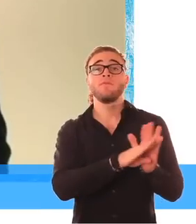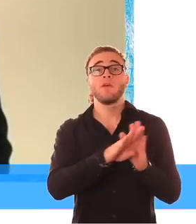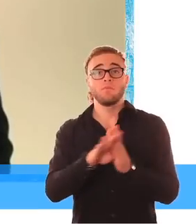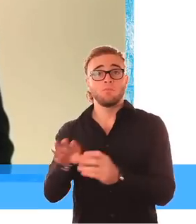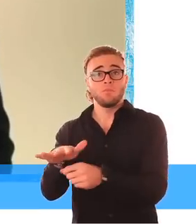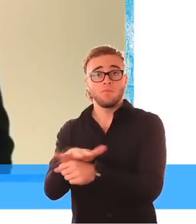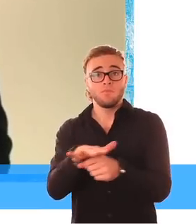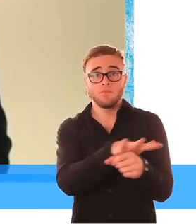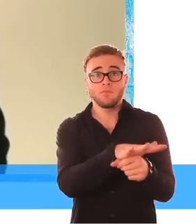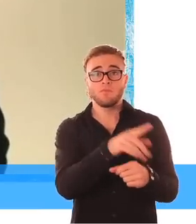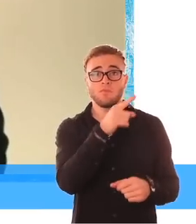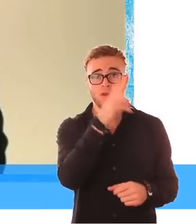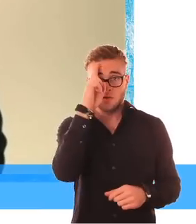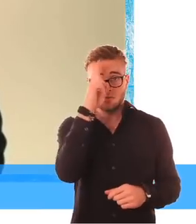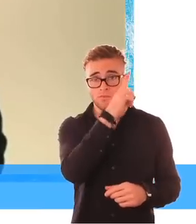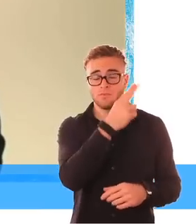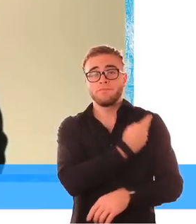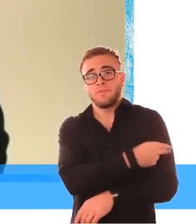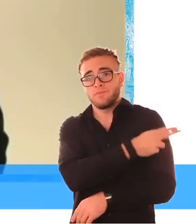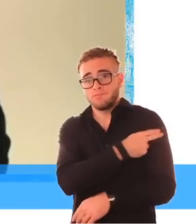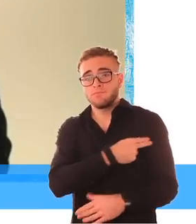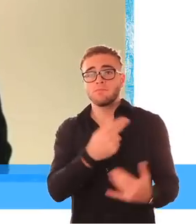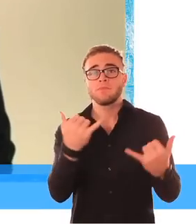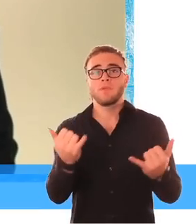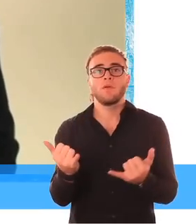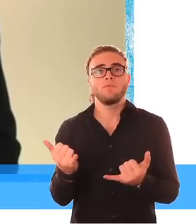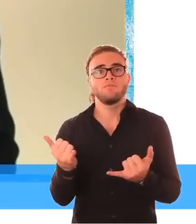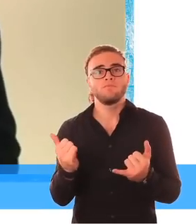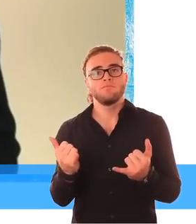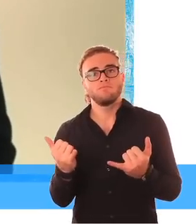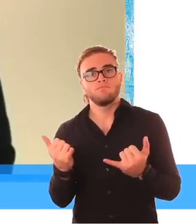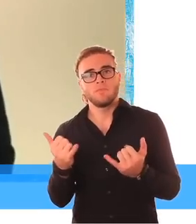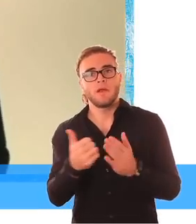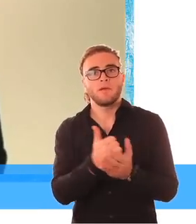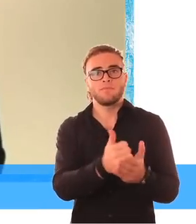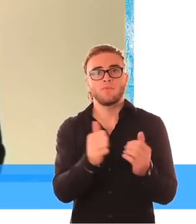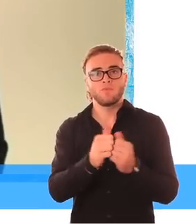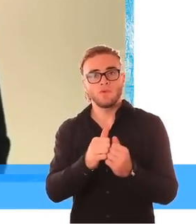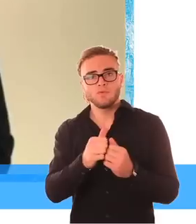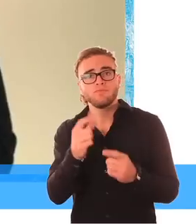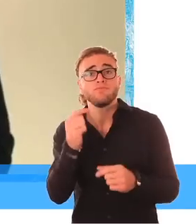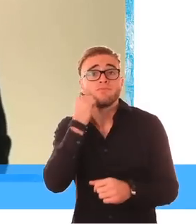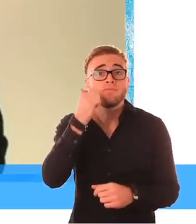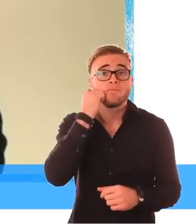developmental units now are bringing to the routine work that they used to do usually in the